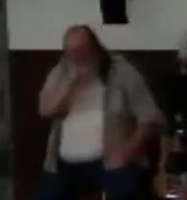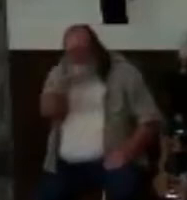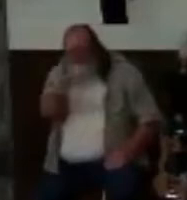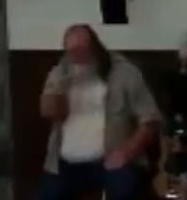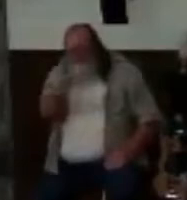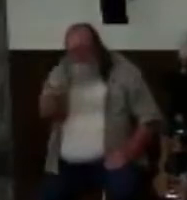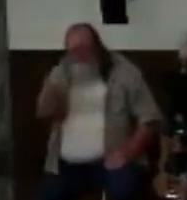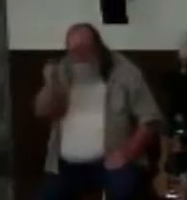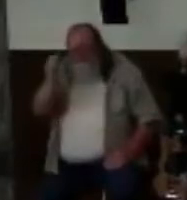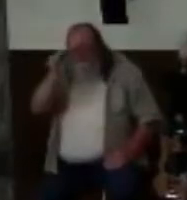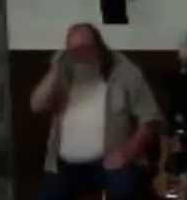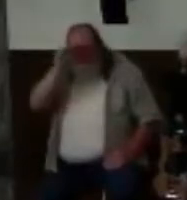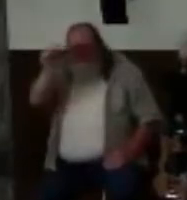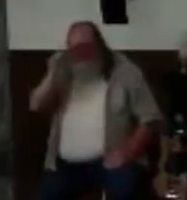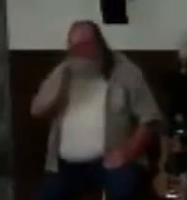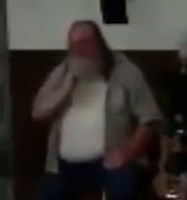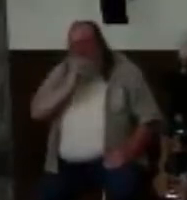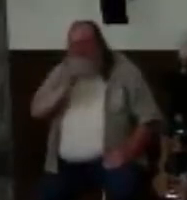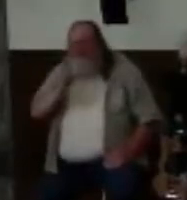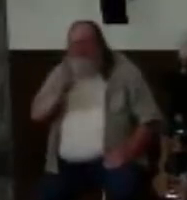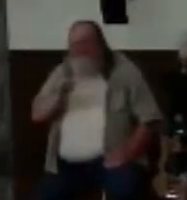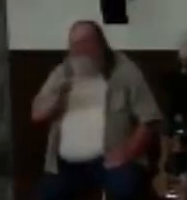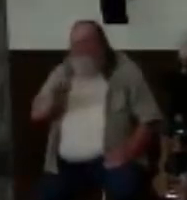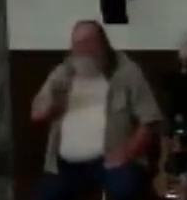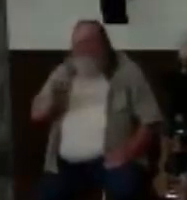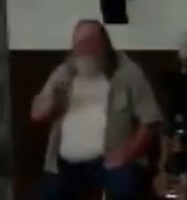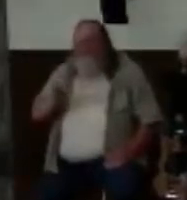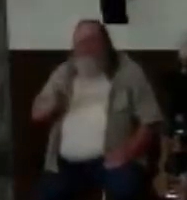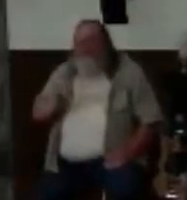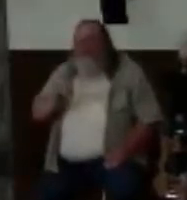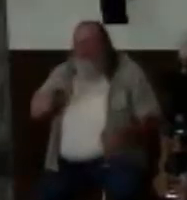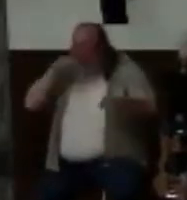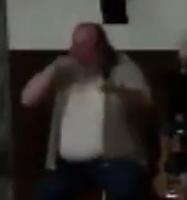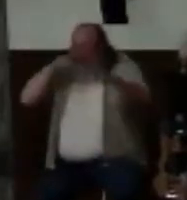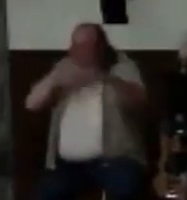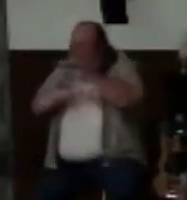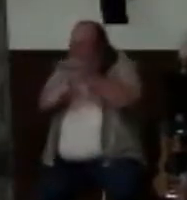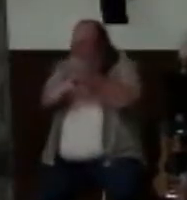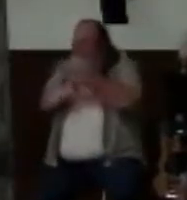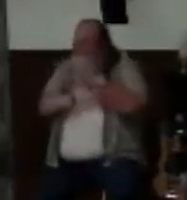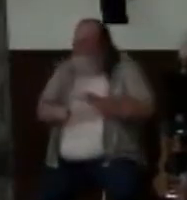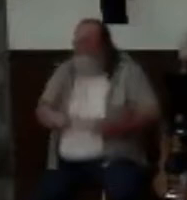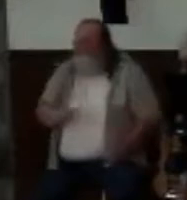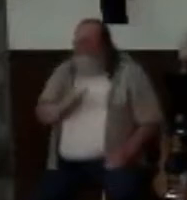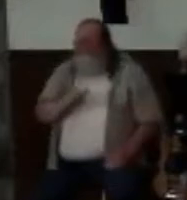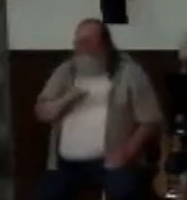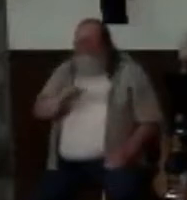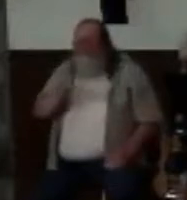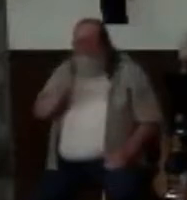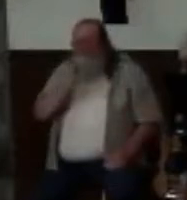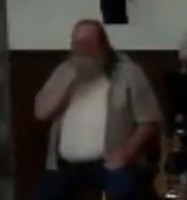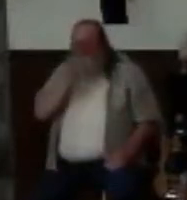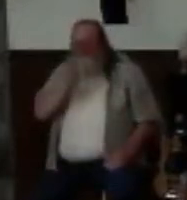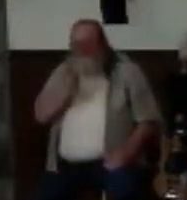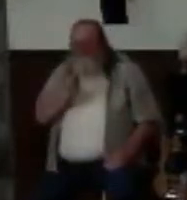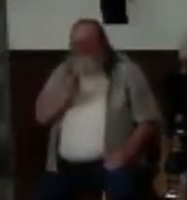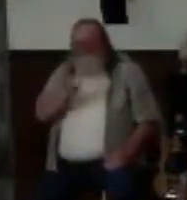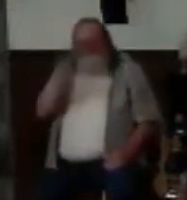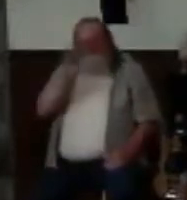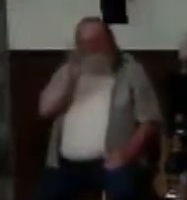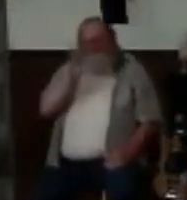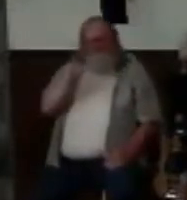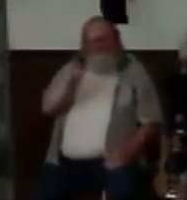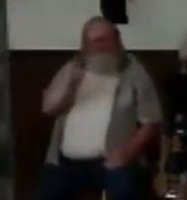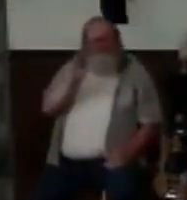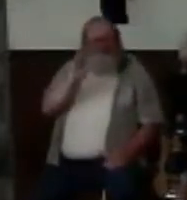been expecting." Others said, "He is the Messiah." Still others said, "But he can't be.